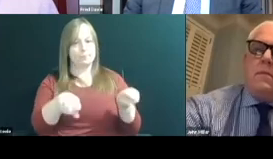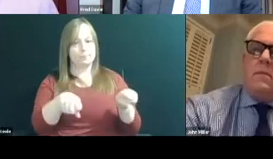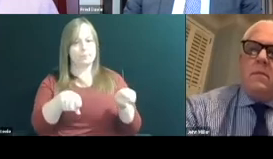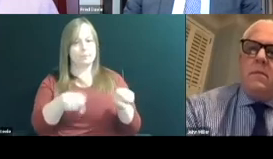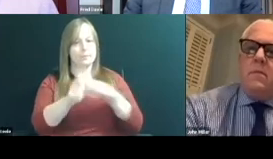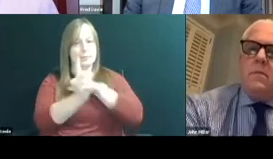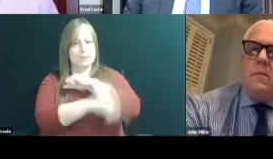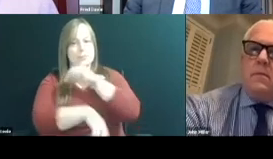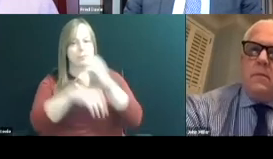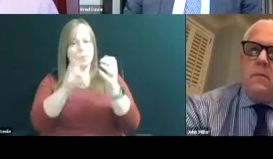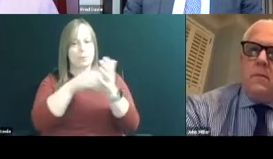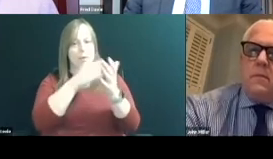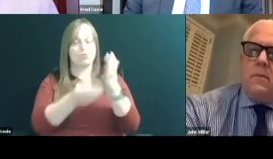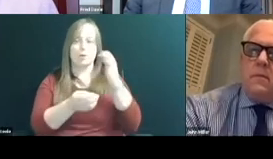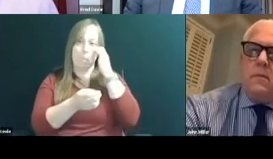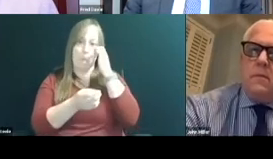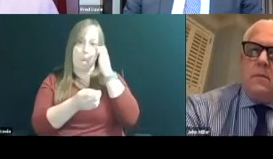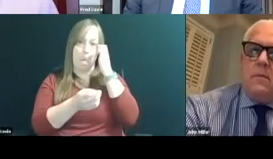disciplinary matrix,